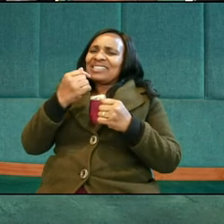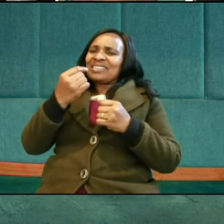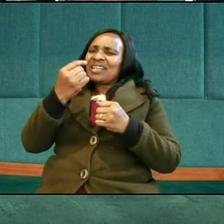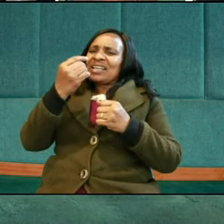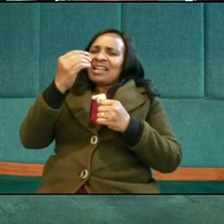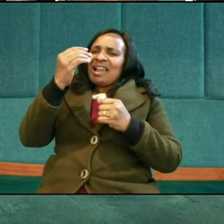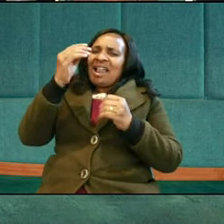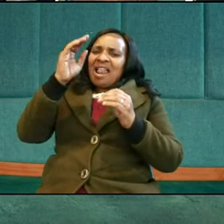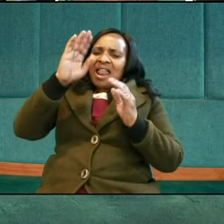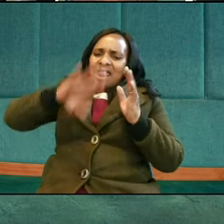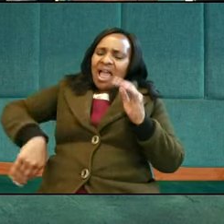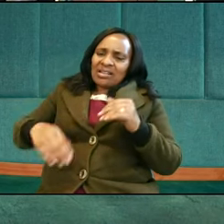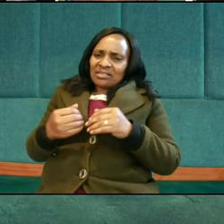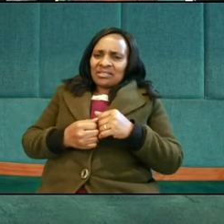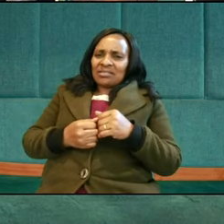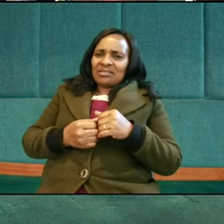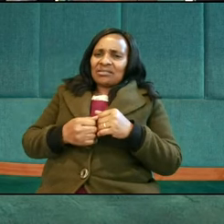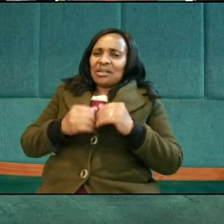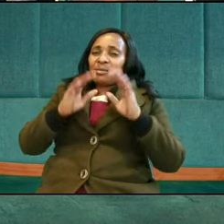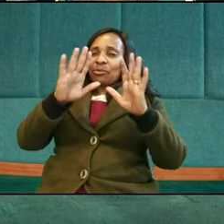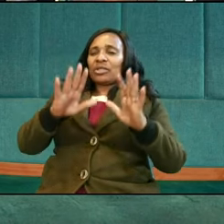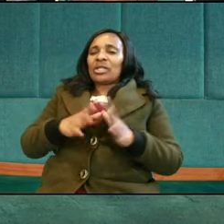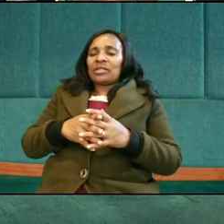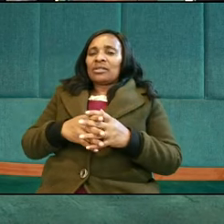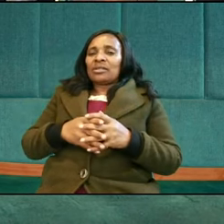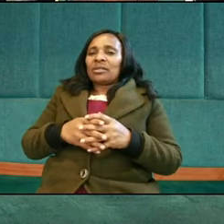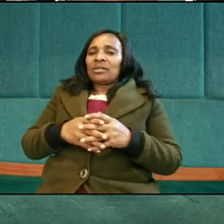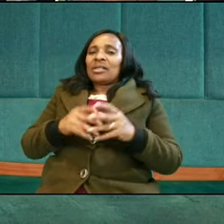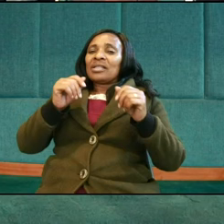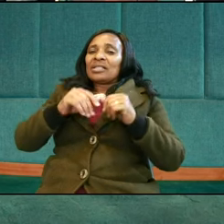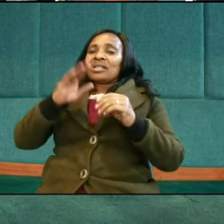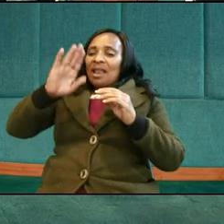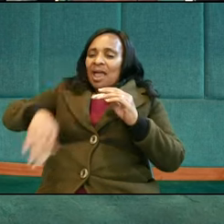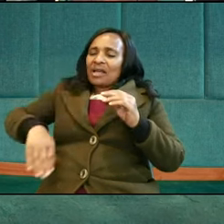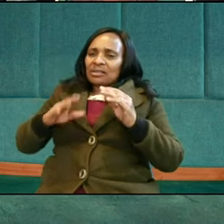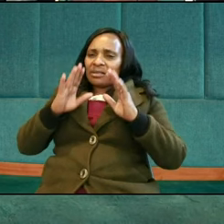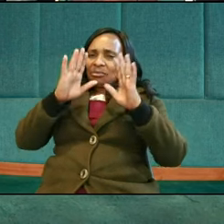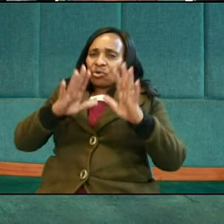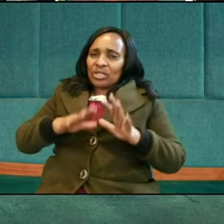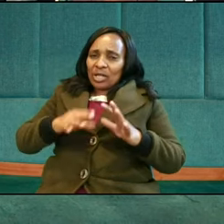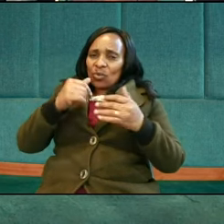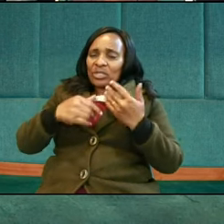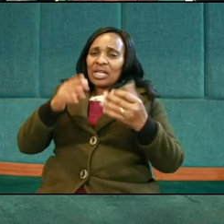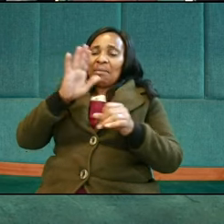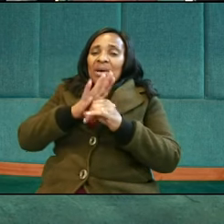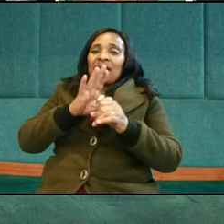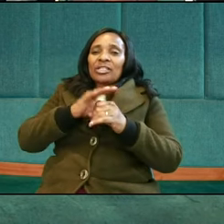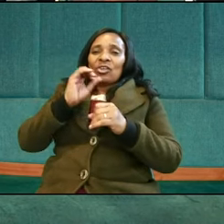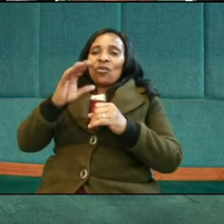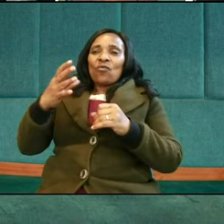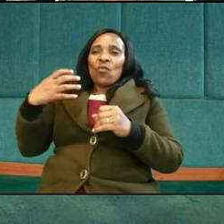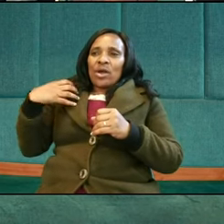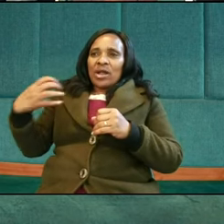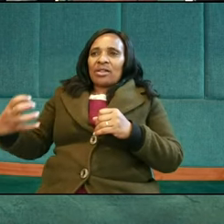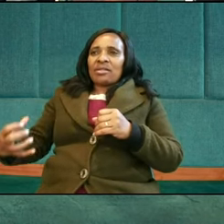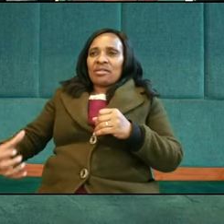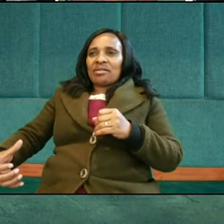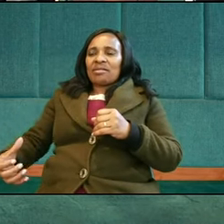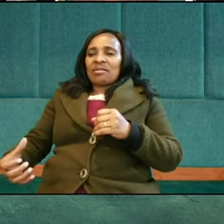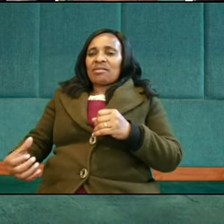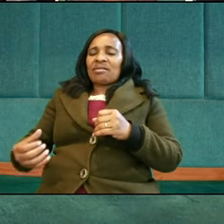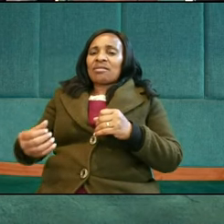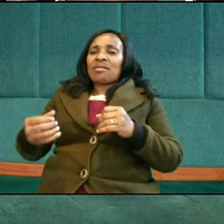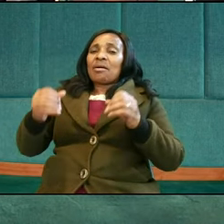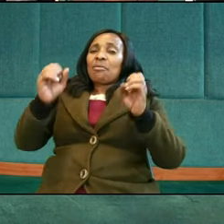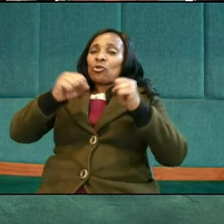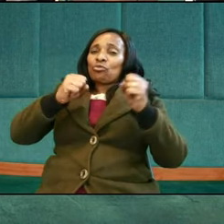crucial, Ashley? Least crucial would be abundance of wealth. I mean,